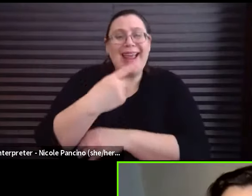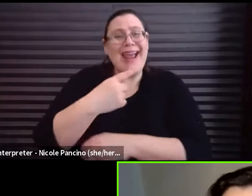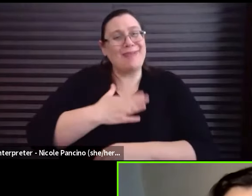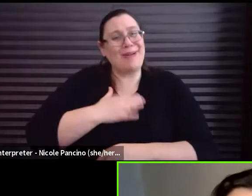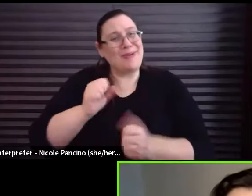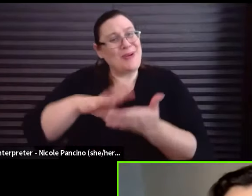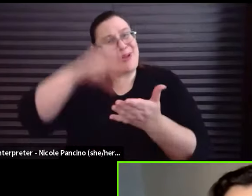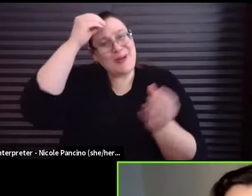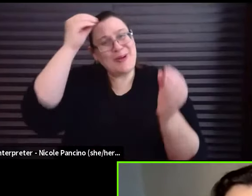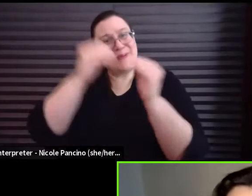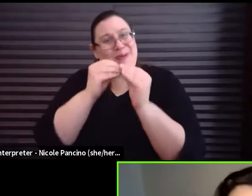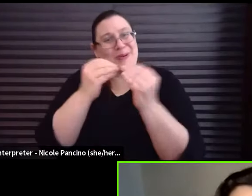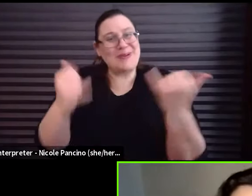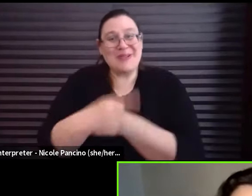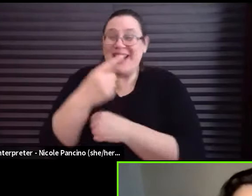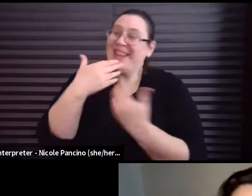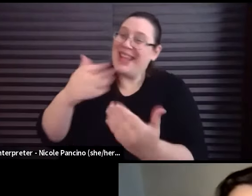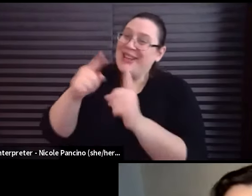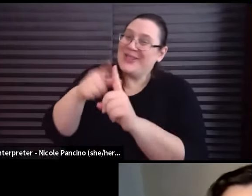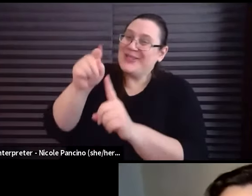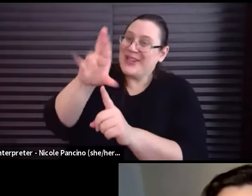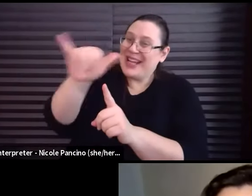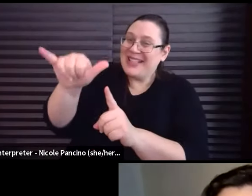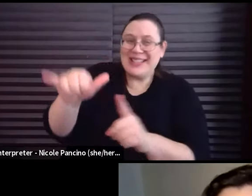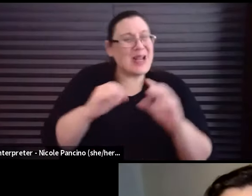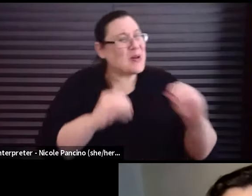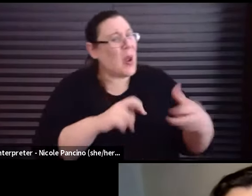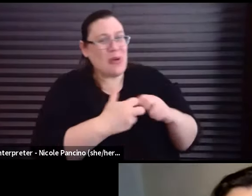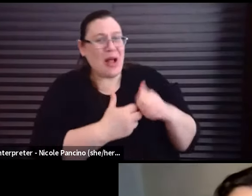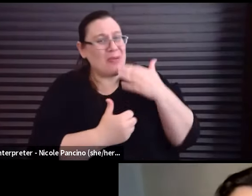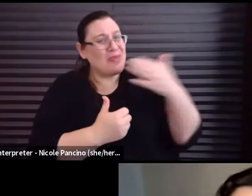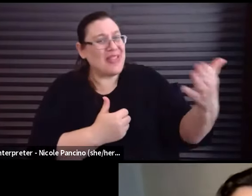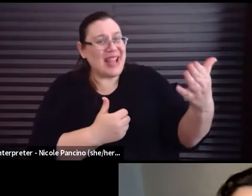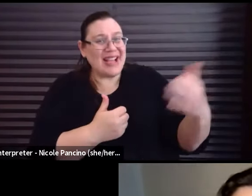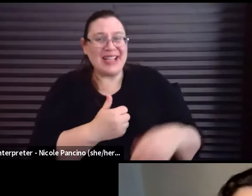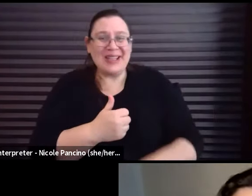more today with Tracy. Thanks, Tracy. Thanks, no problem. Thank you. Bye, everybody.